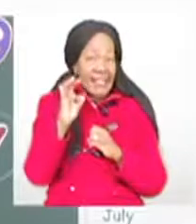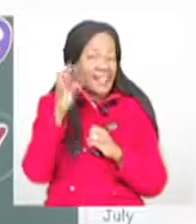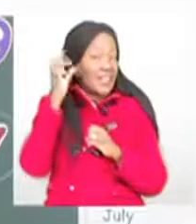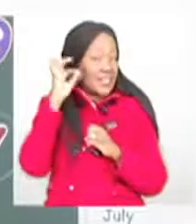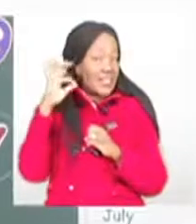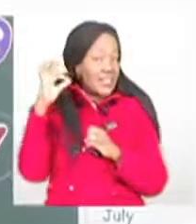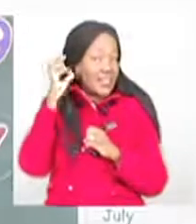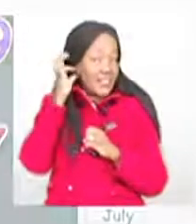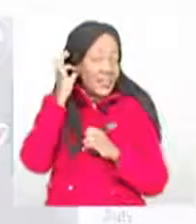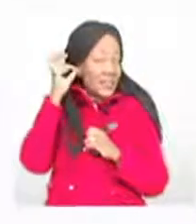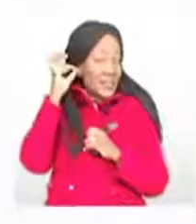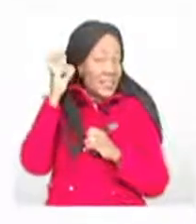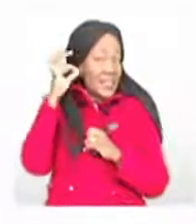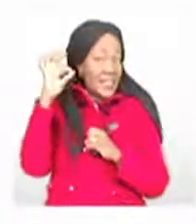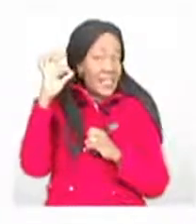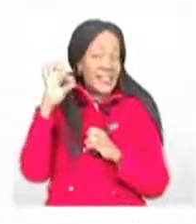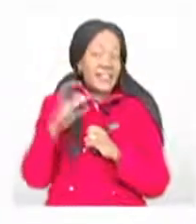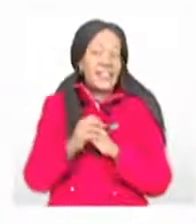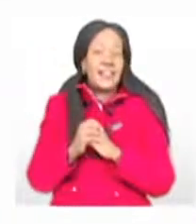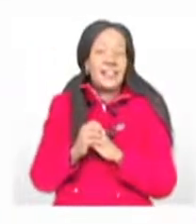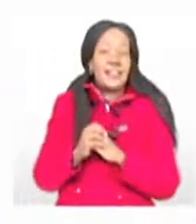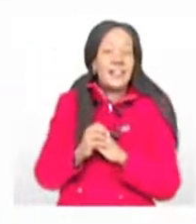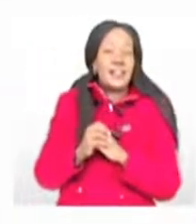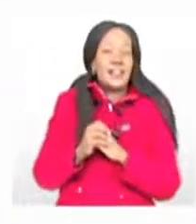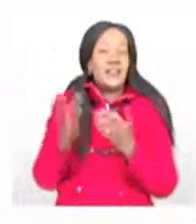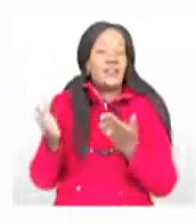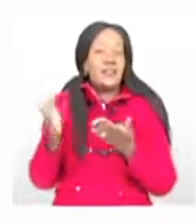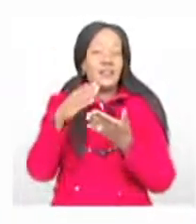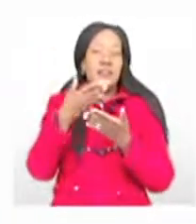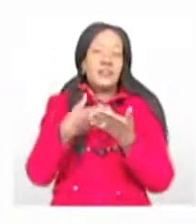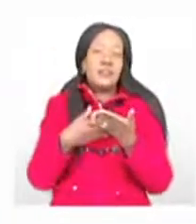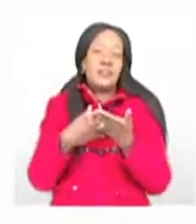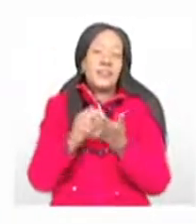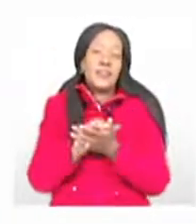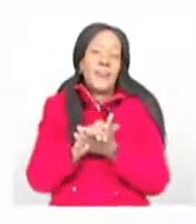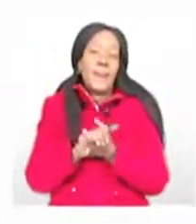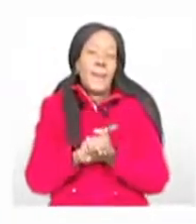Let's get back to our booklet once more.